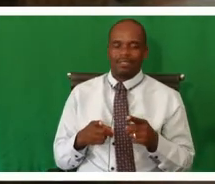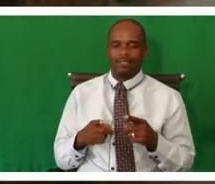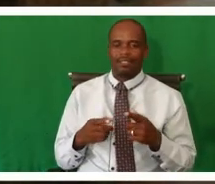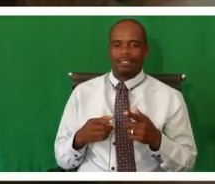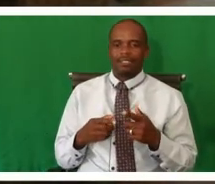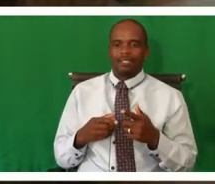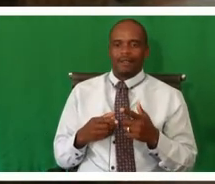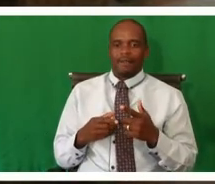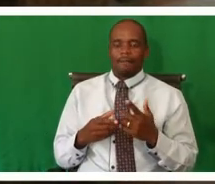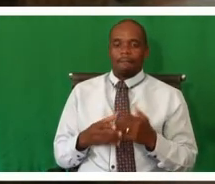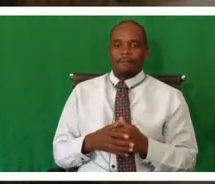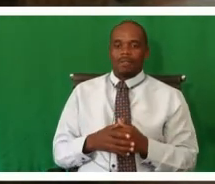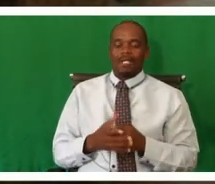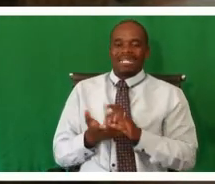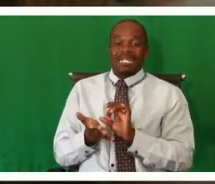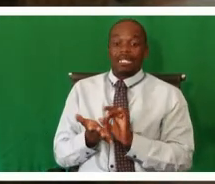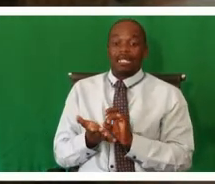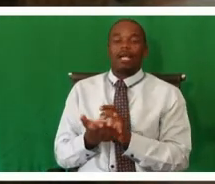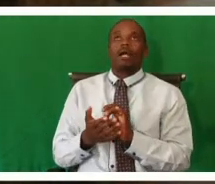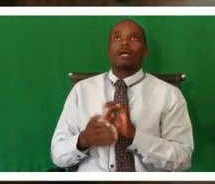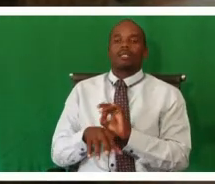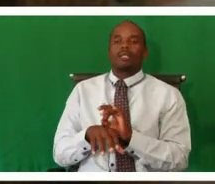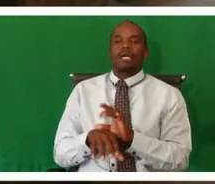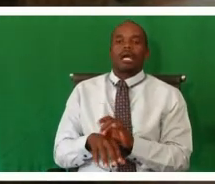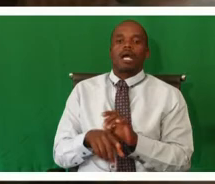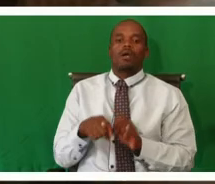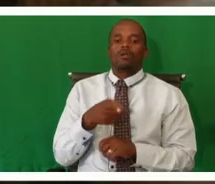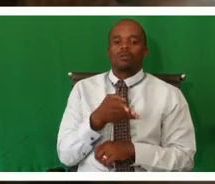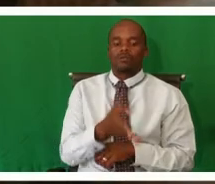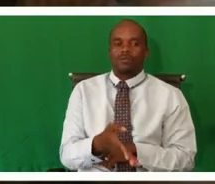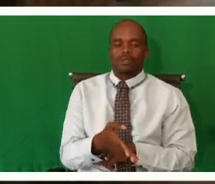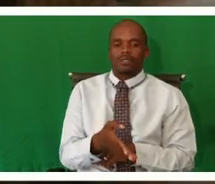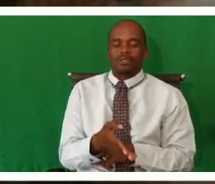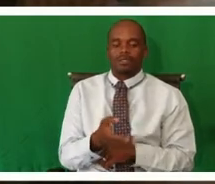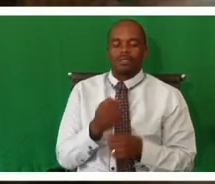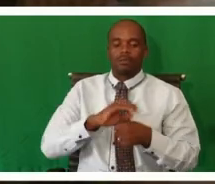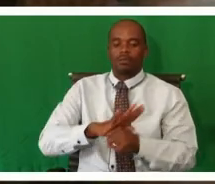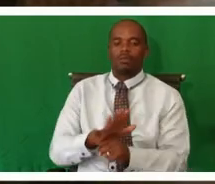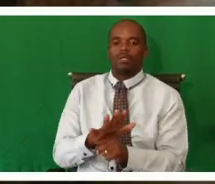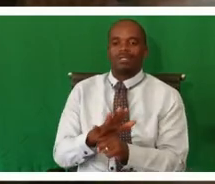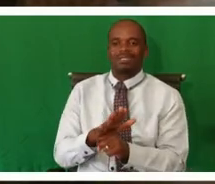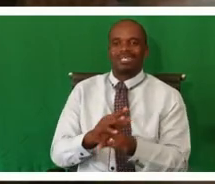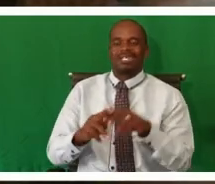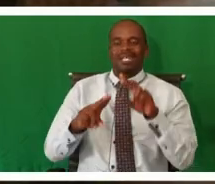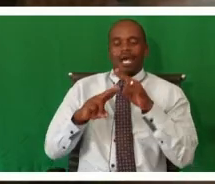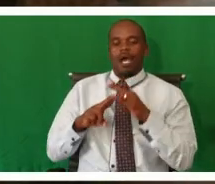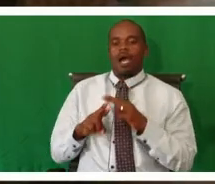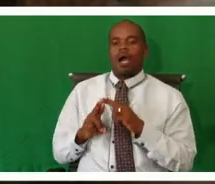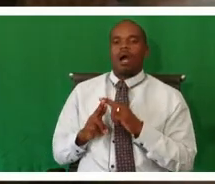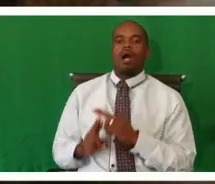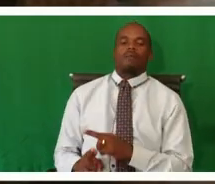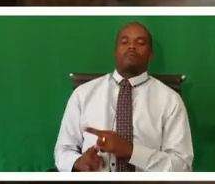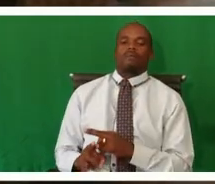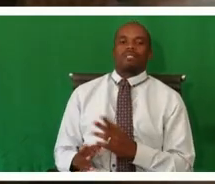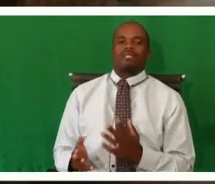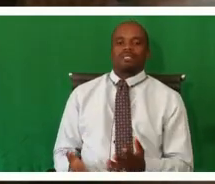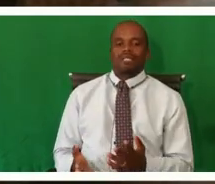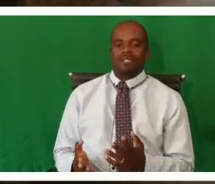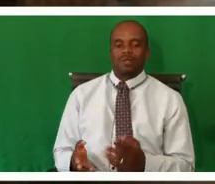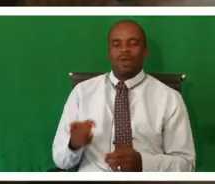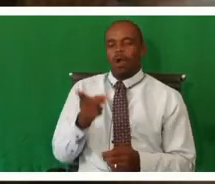this in the forefront of the fight against the pandemic is humbling. Without all of